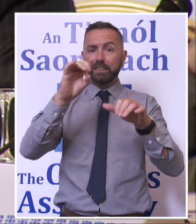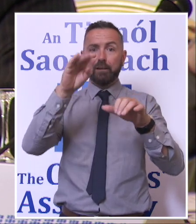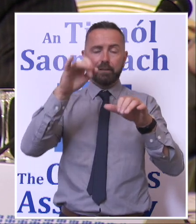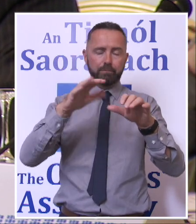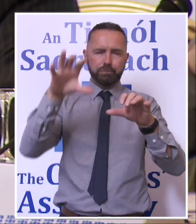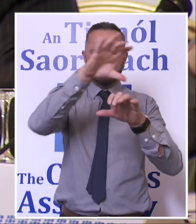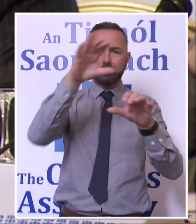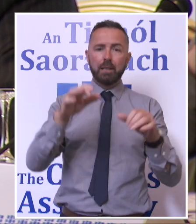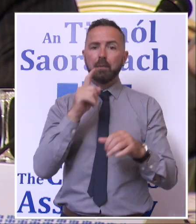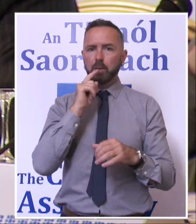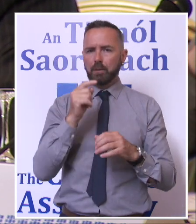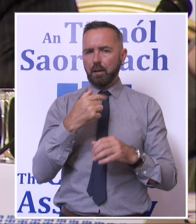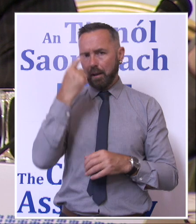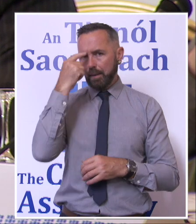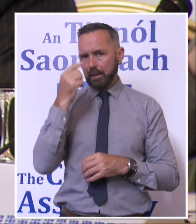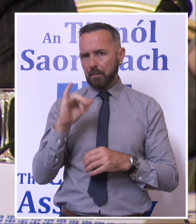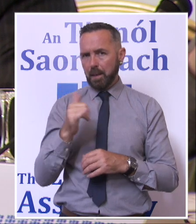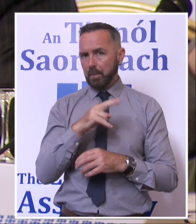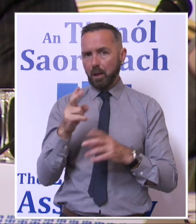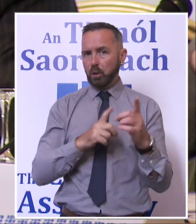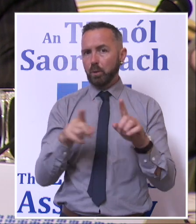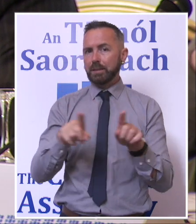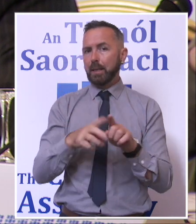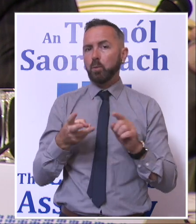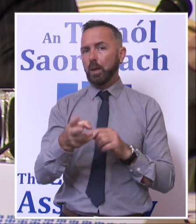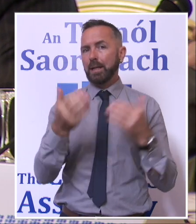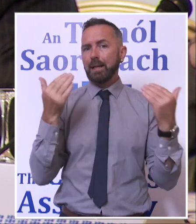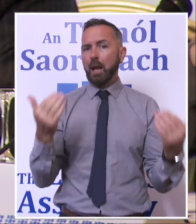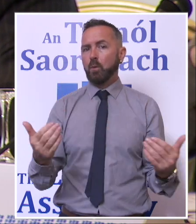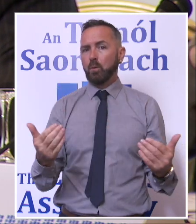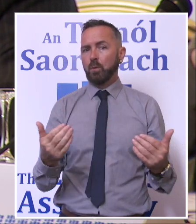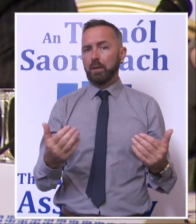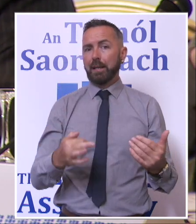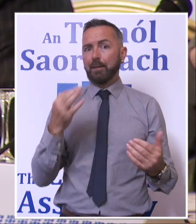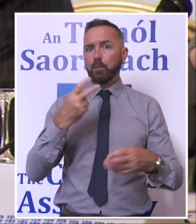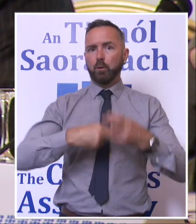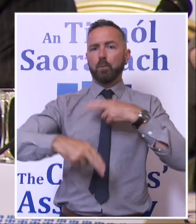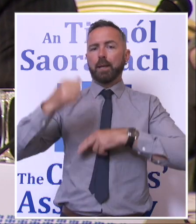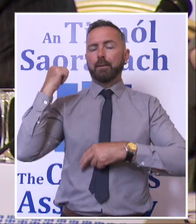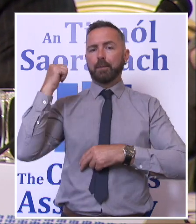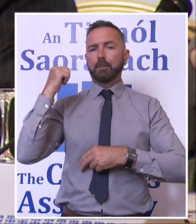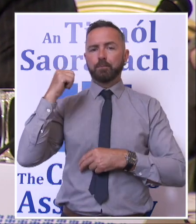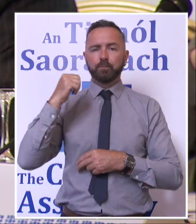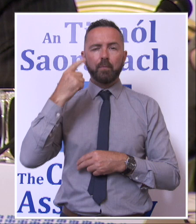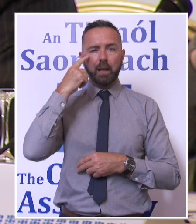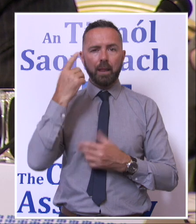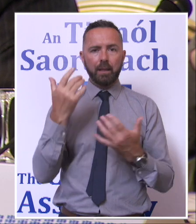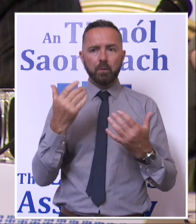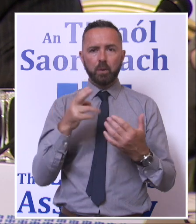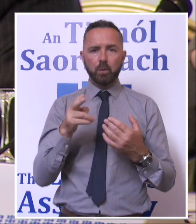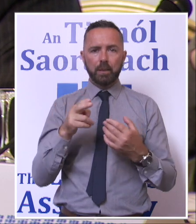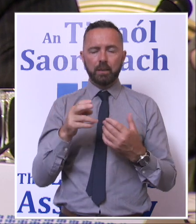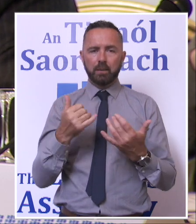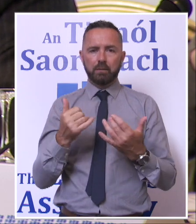actually probably be in breach of our commitments under the Council of Europe's Charter for Local Self-Government about the creation of new